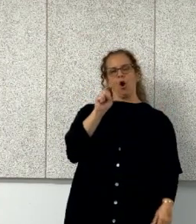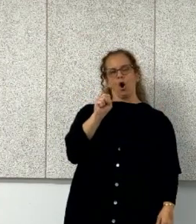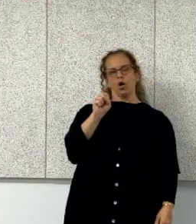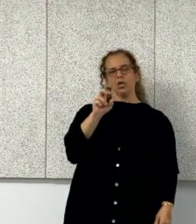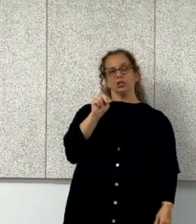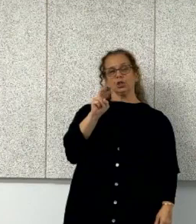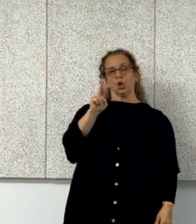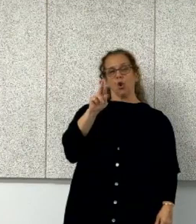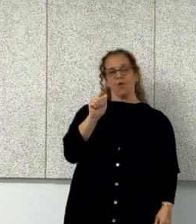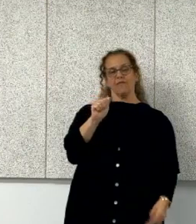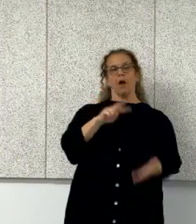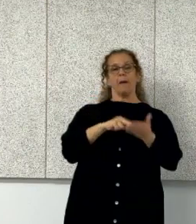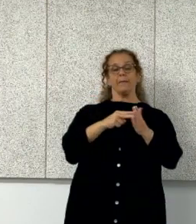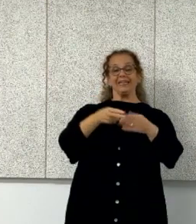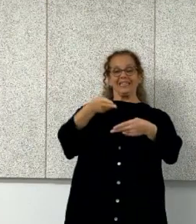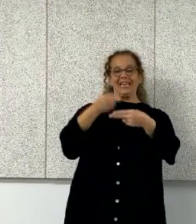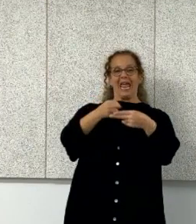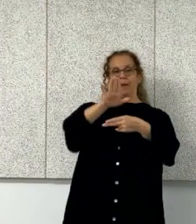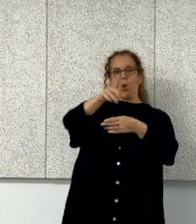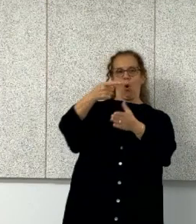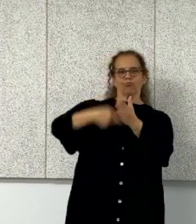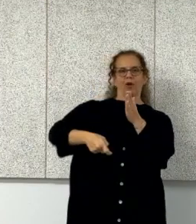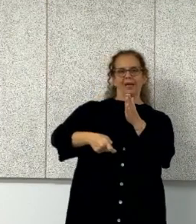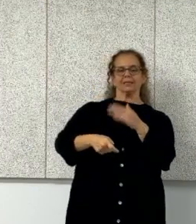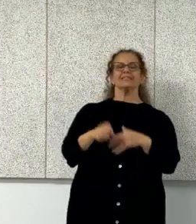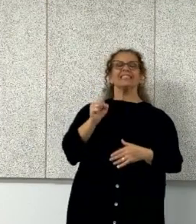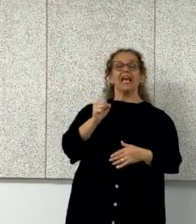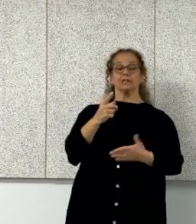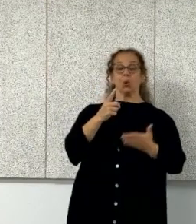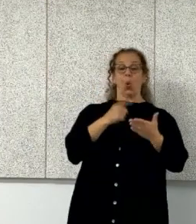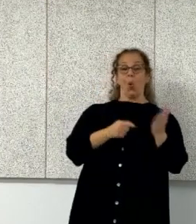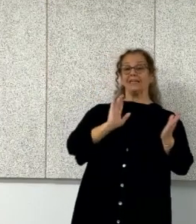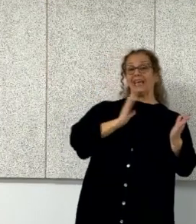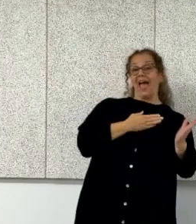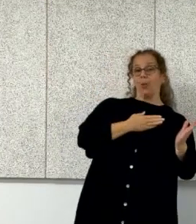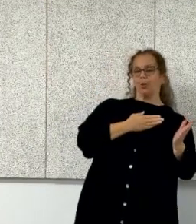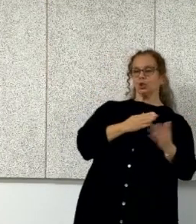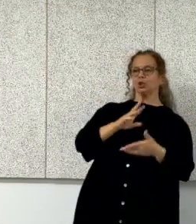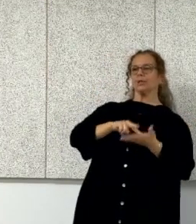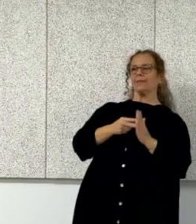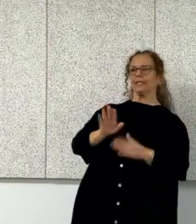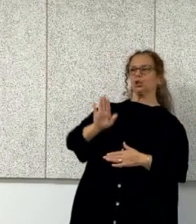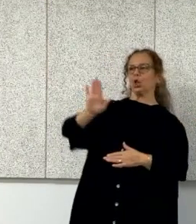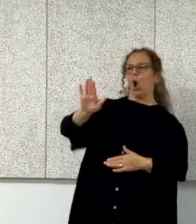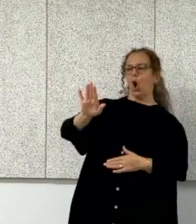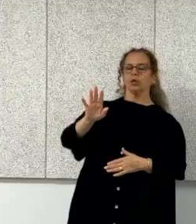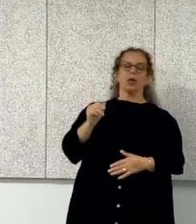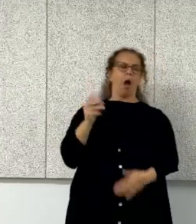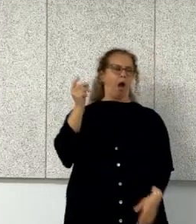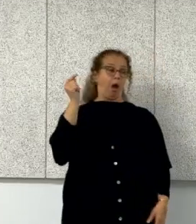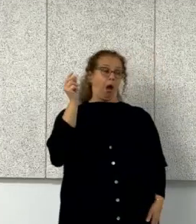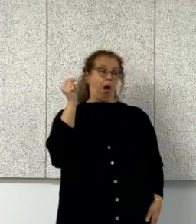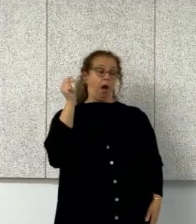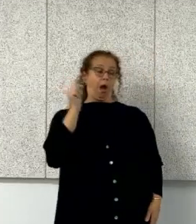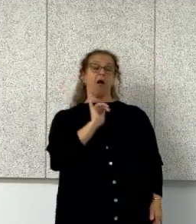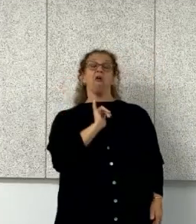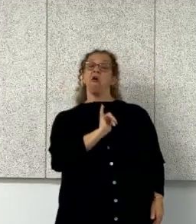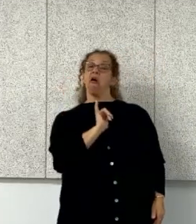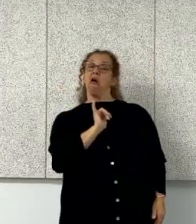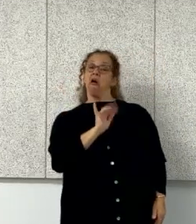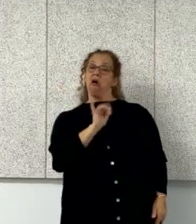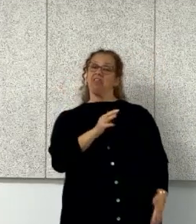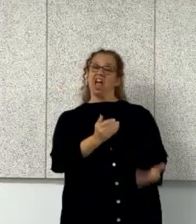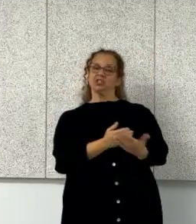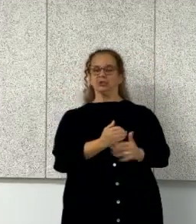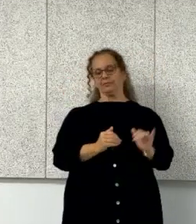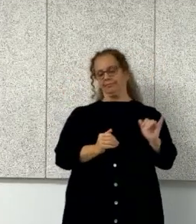Name Your Price Initiative. Name Your Price, what's ours is yours. I know. Very you should have a career. Content